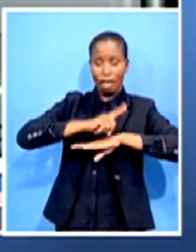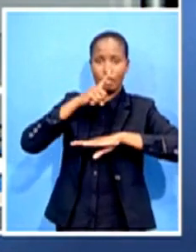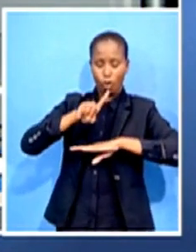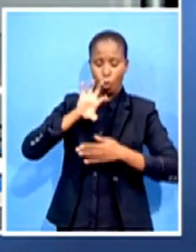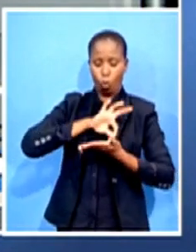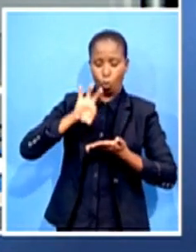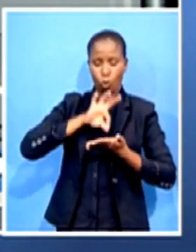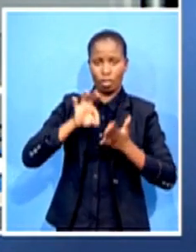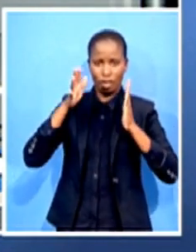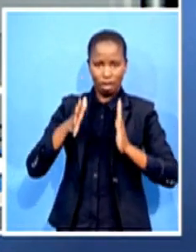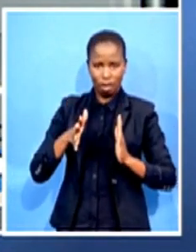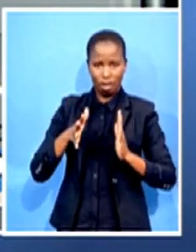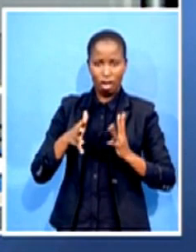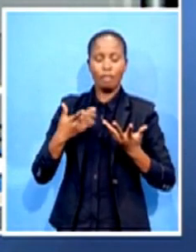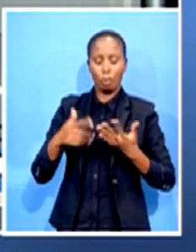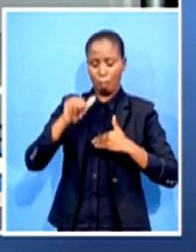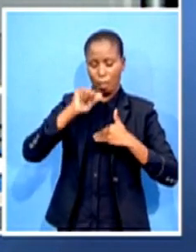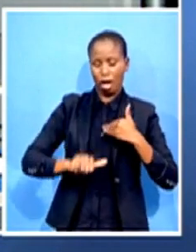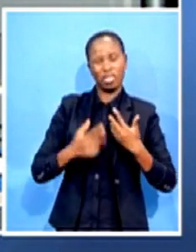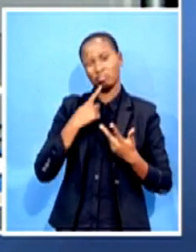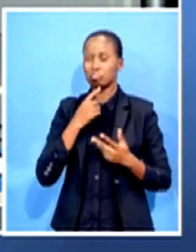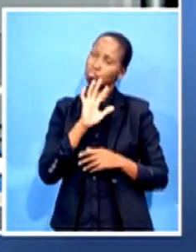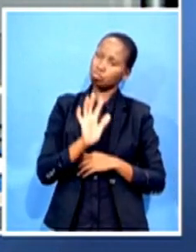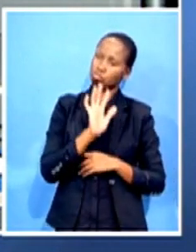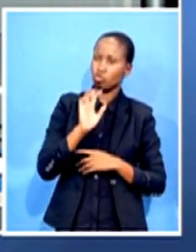say, 20 working days, what does that work out to?